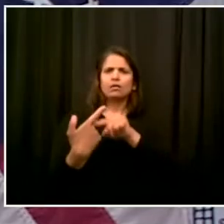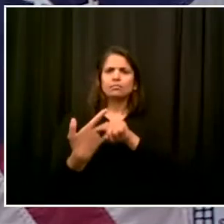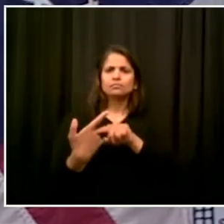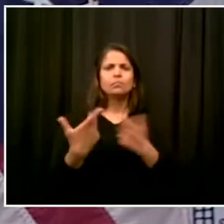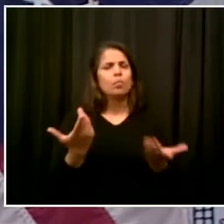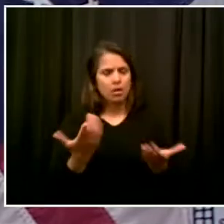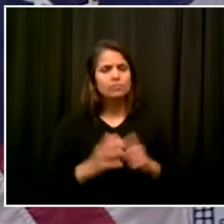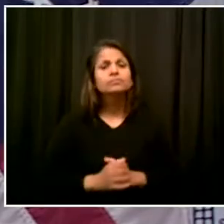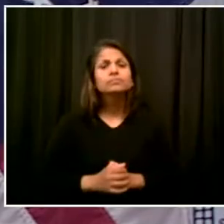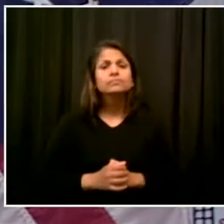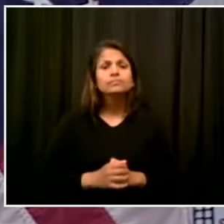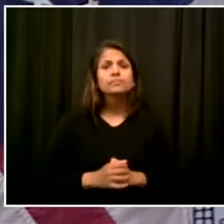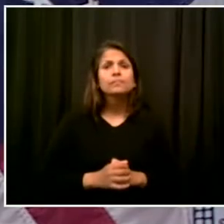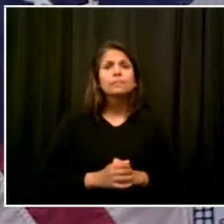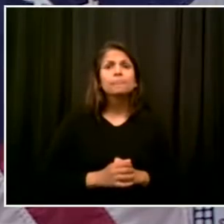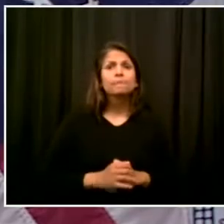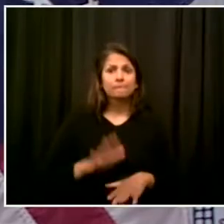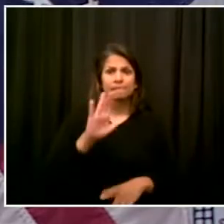in shootings?